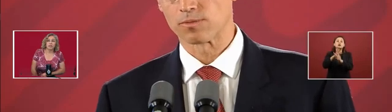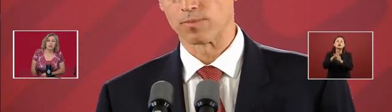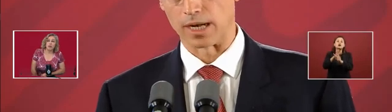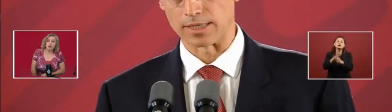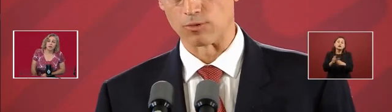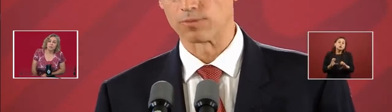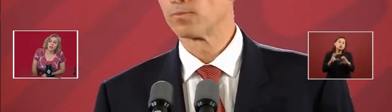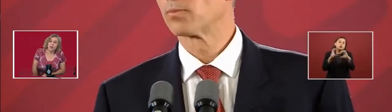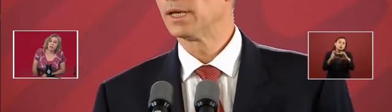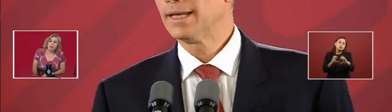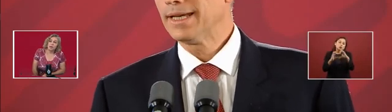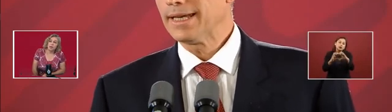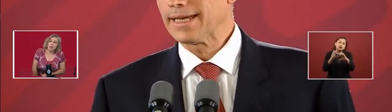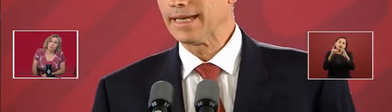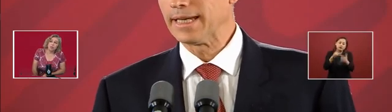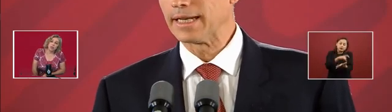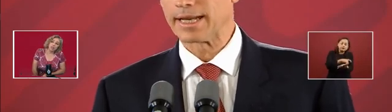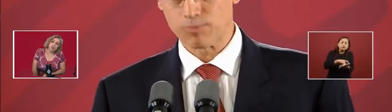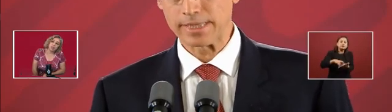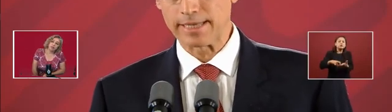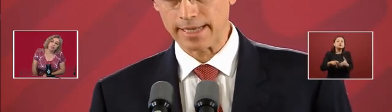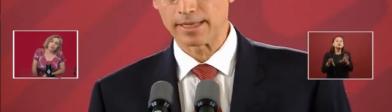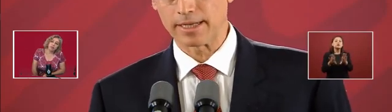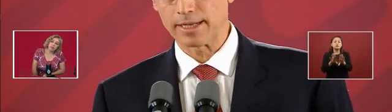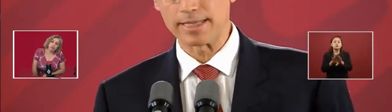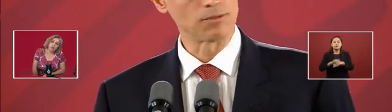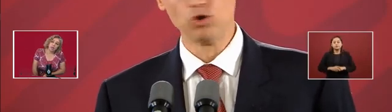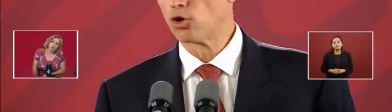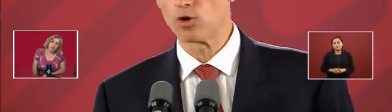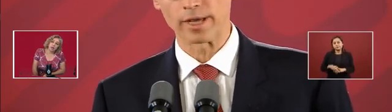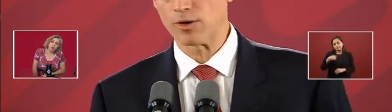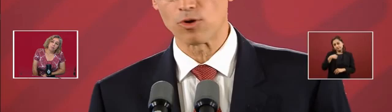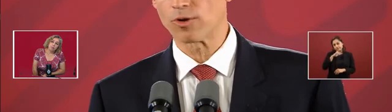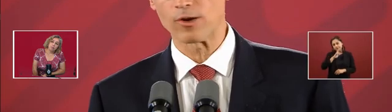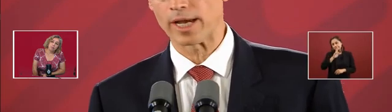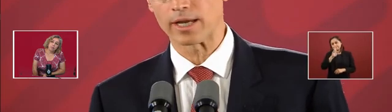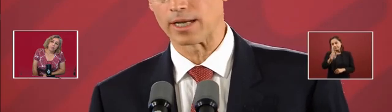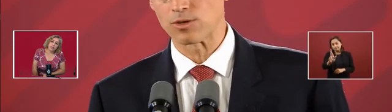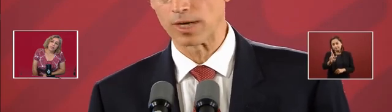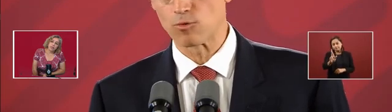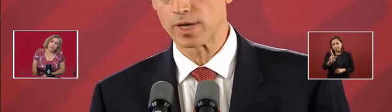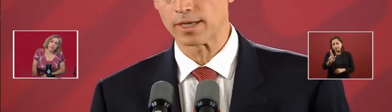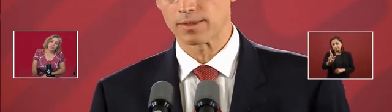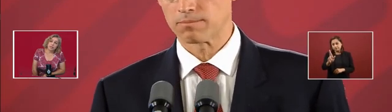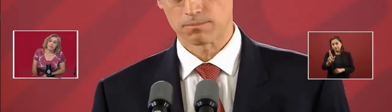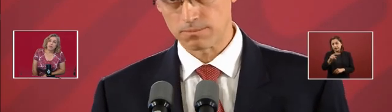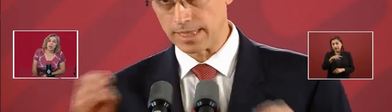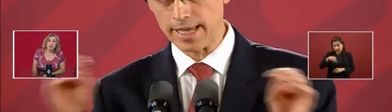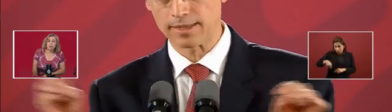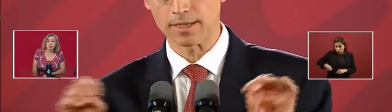increase? Thank you for the question, because it helps me to start on another thing that was not mentioned,